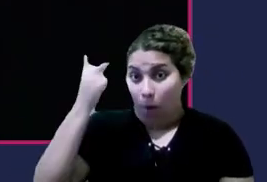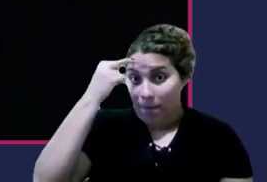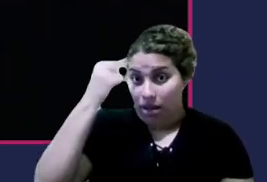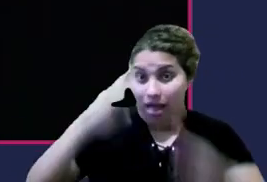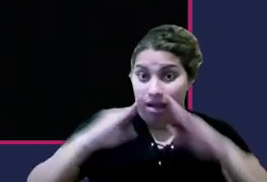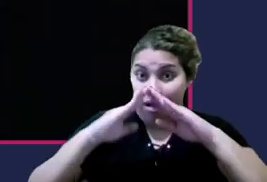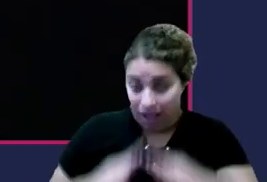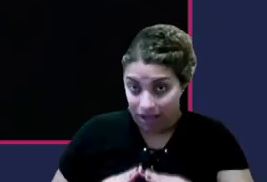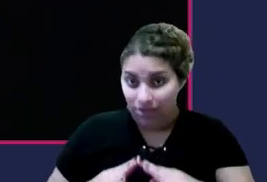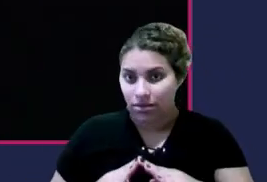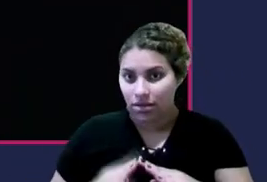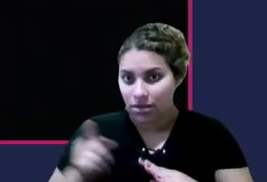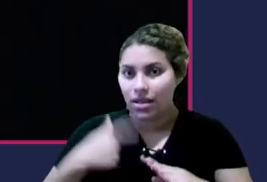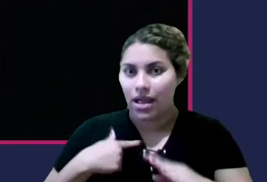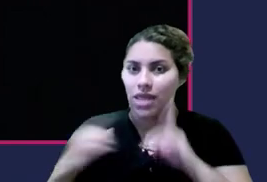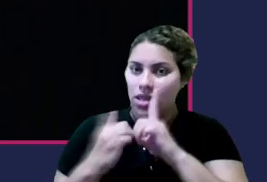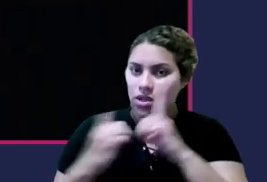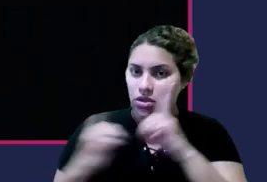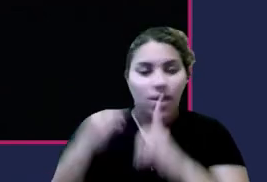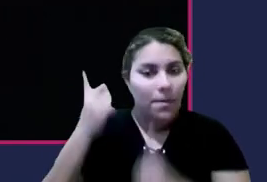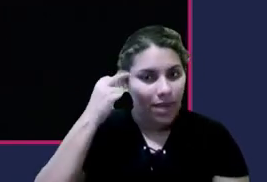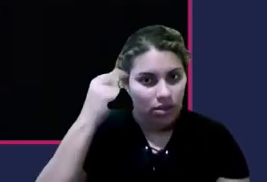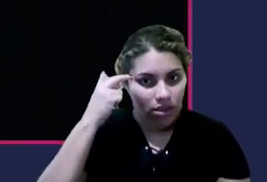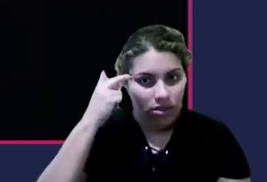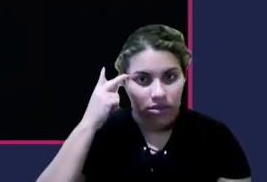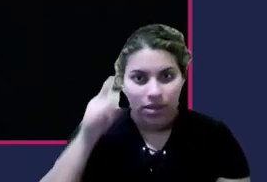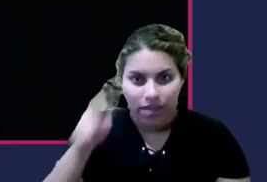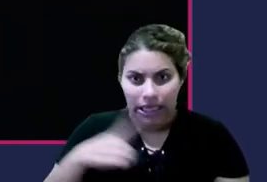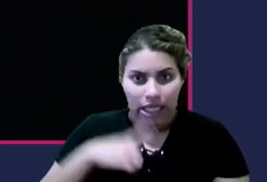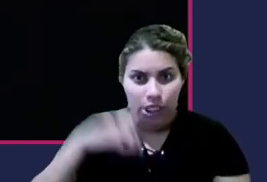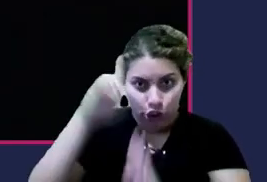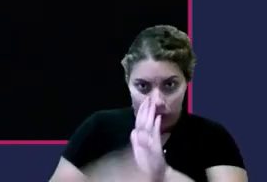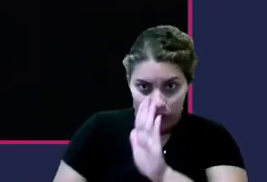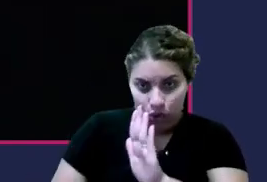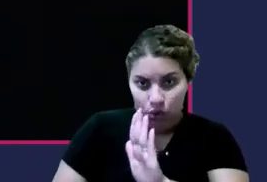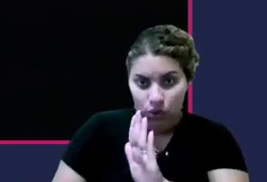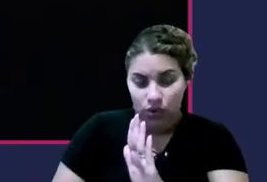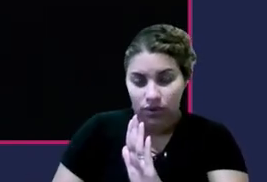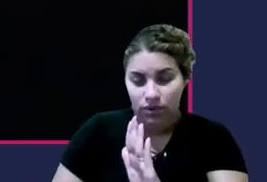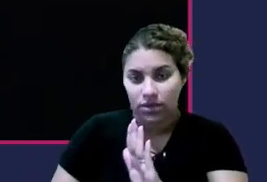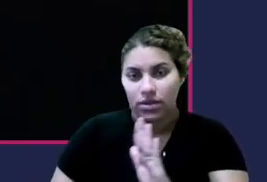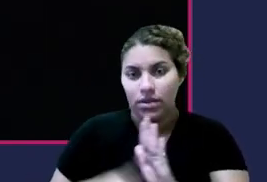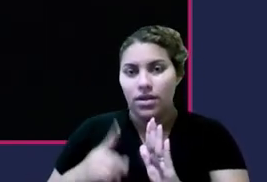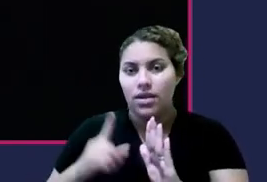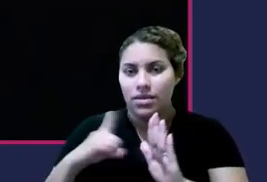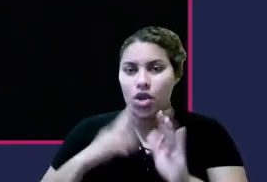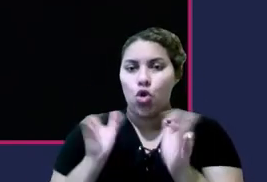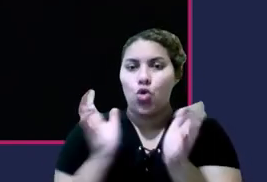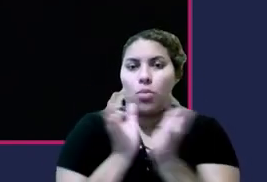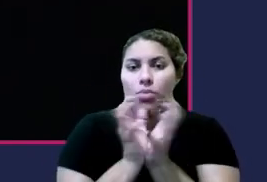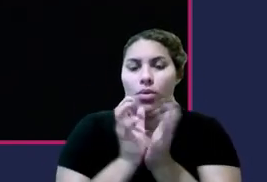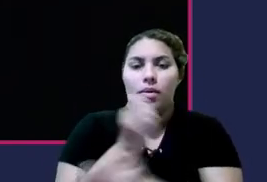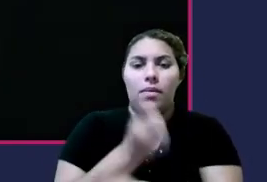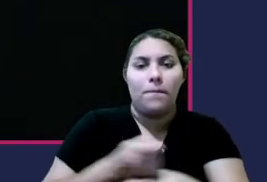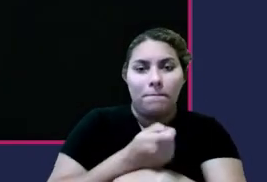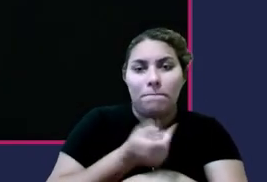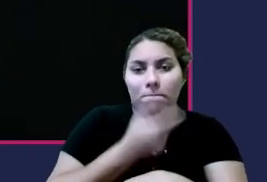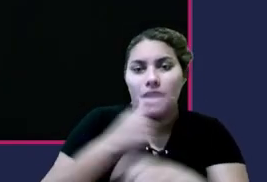São Paulo, and they, she wants to be receive service in São